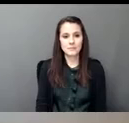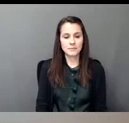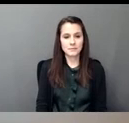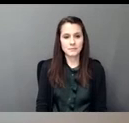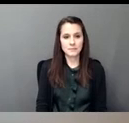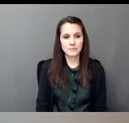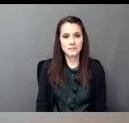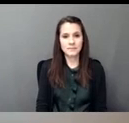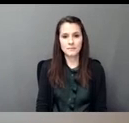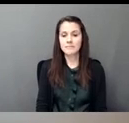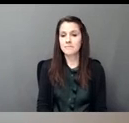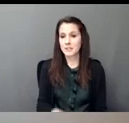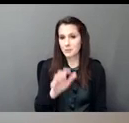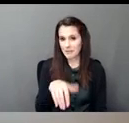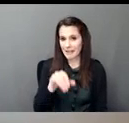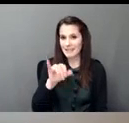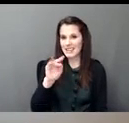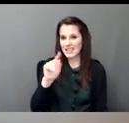So that's interactive maps.